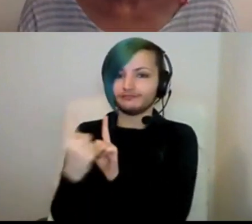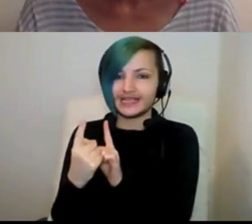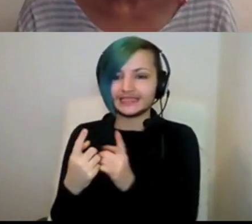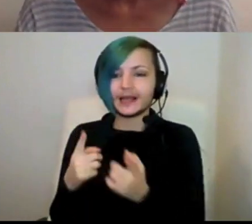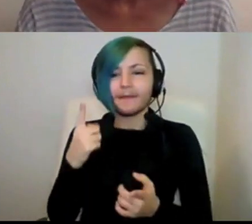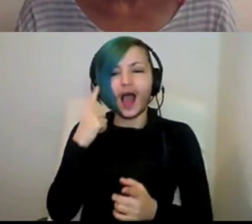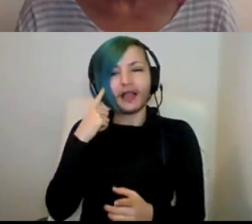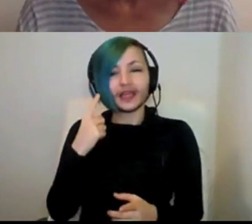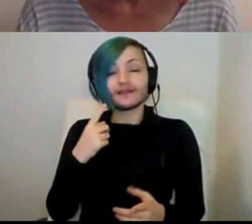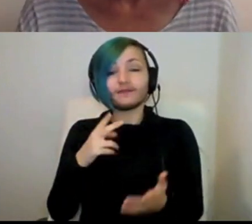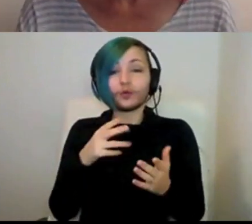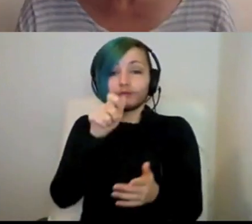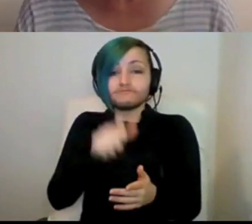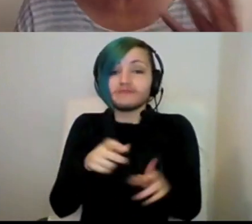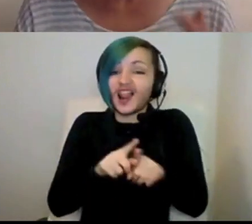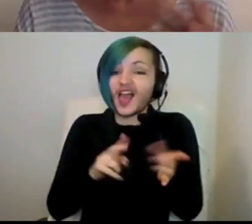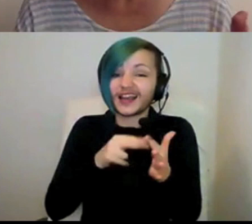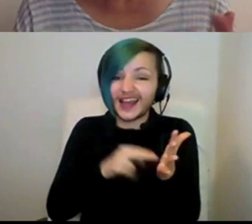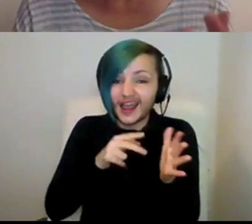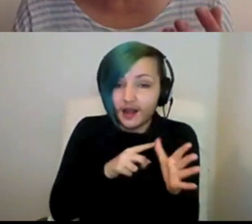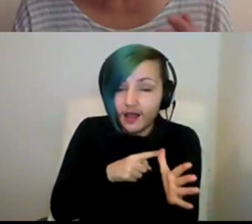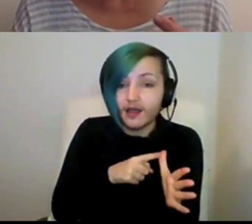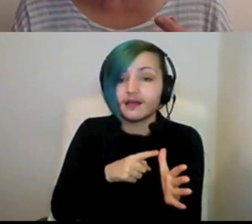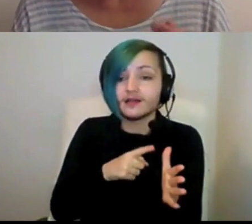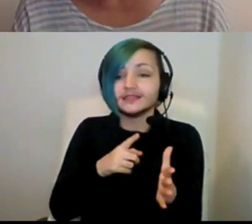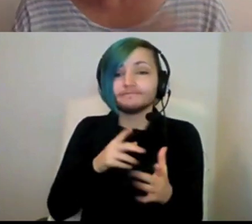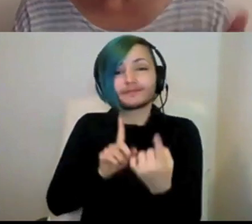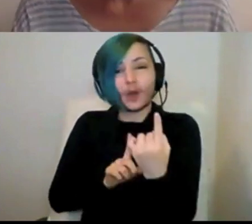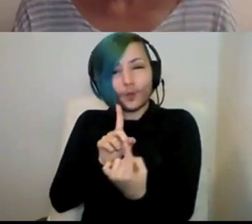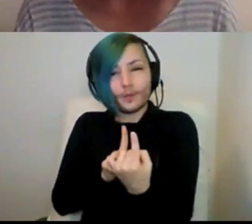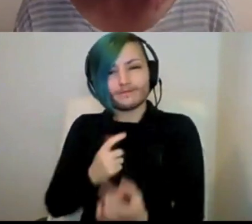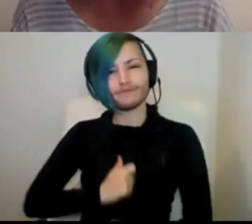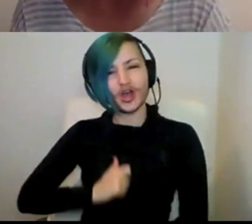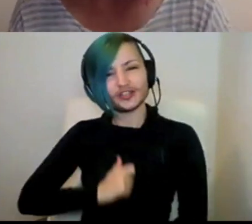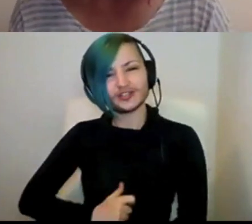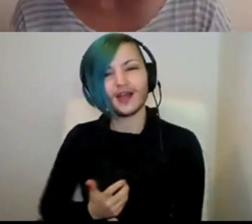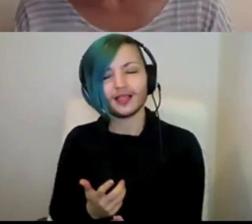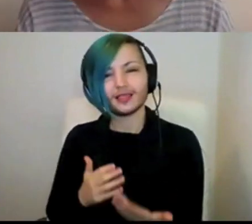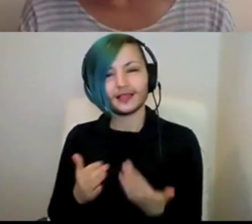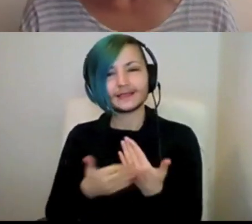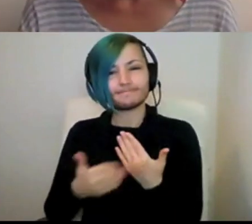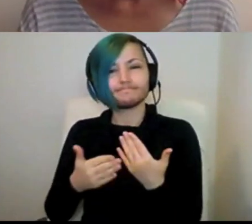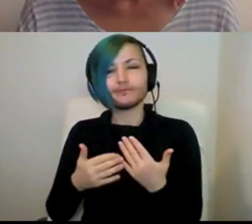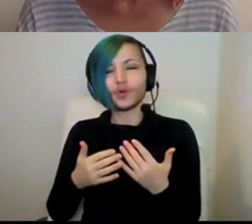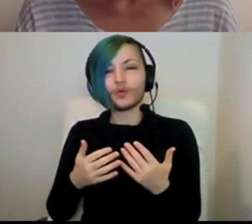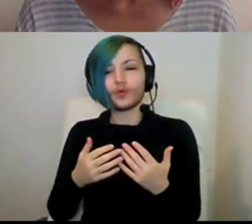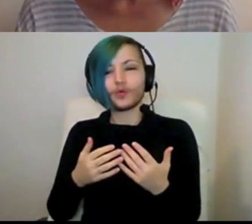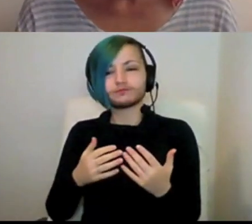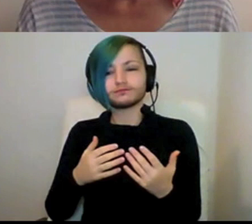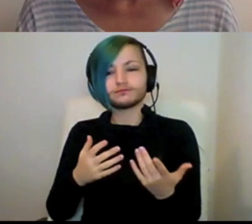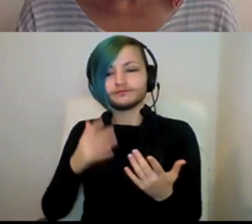would be very helpful. And it's that, you know, the language that's always required to